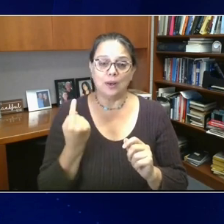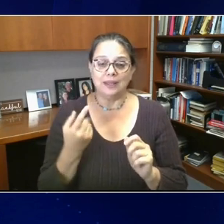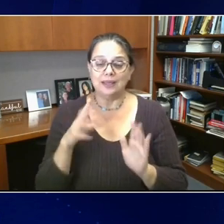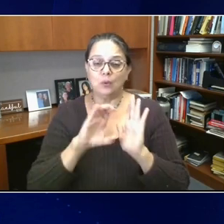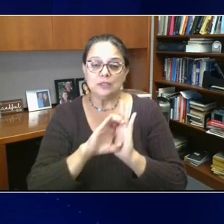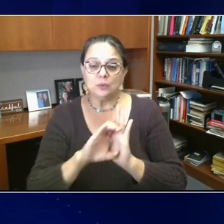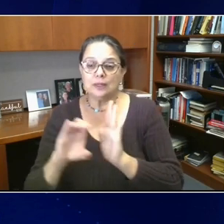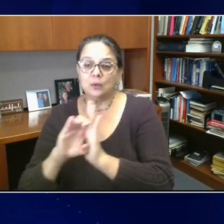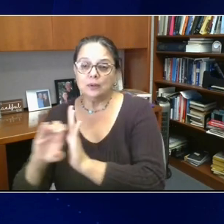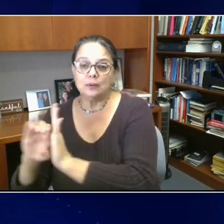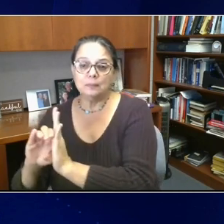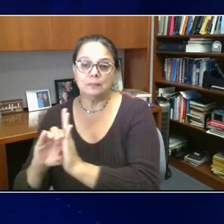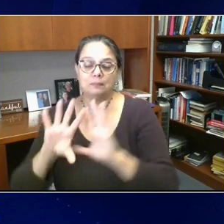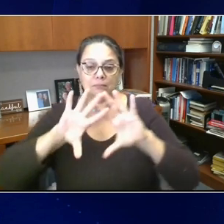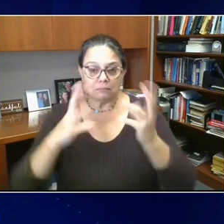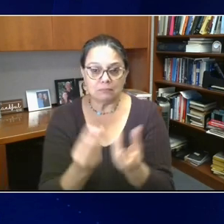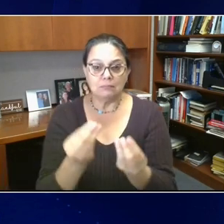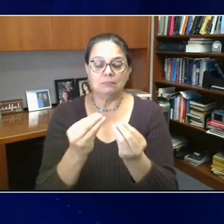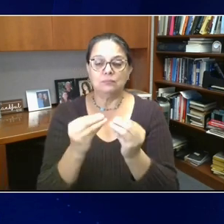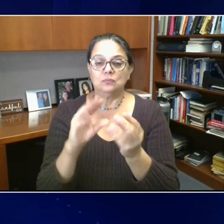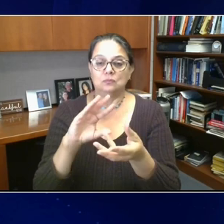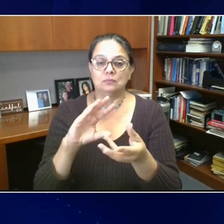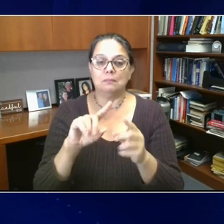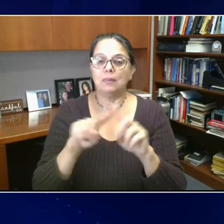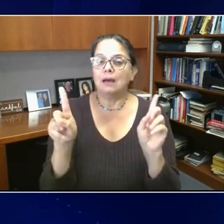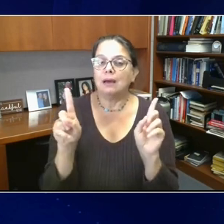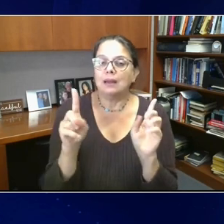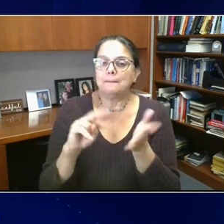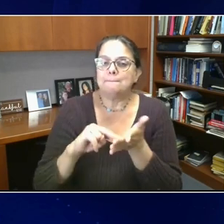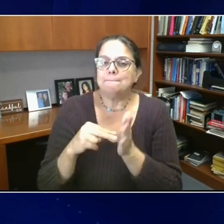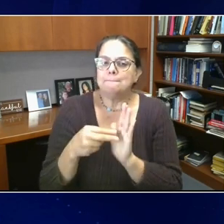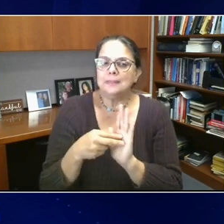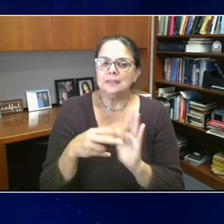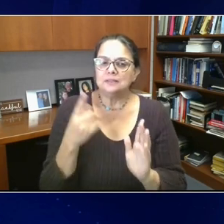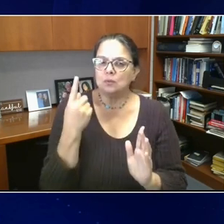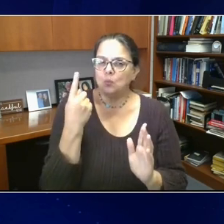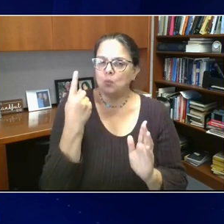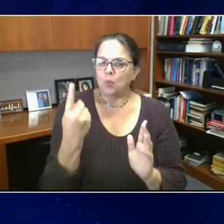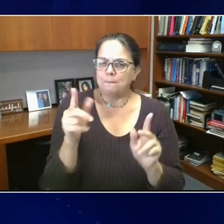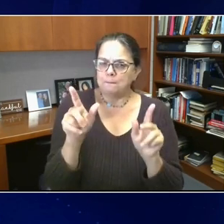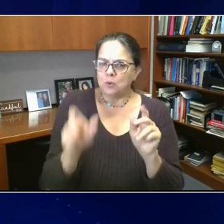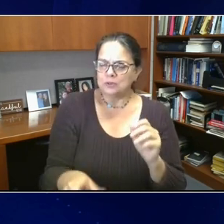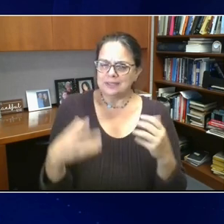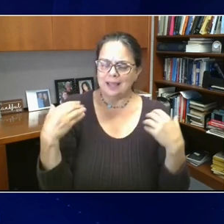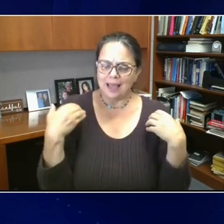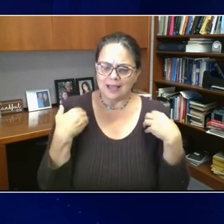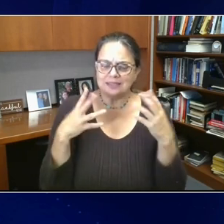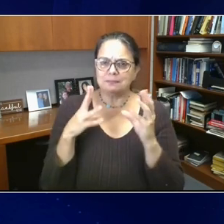the parts. By this I mean that who we are as humans cannot be reduced simply to a list of